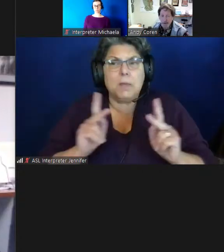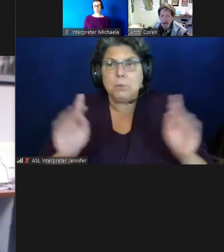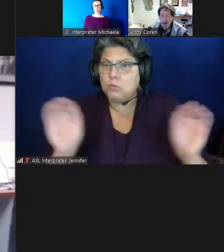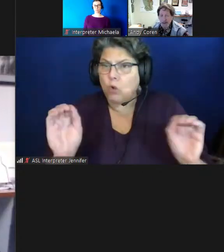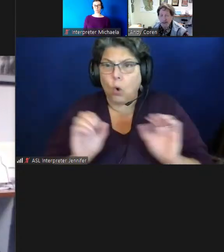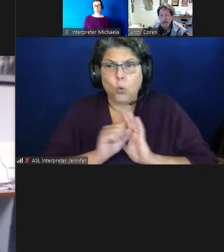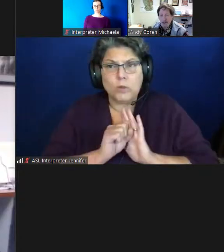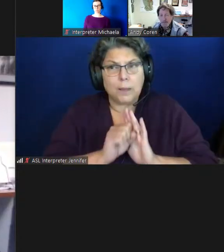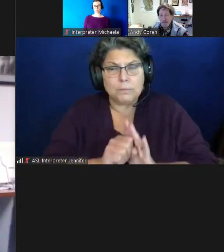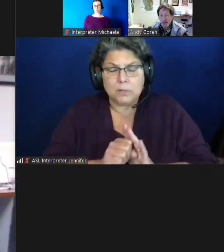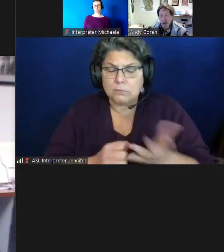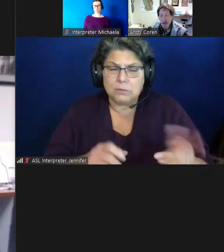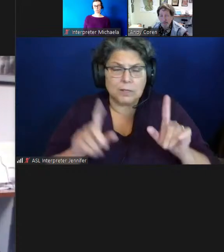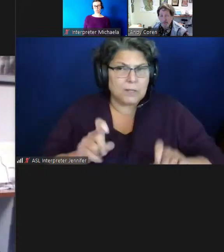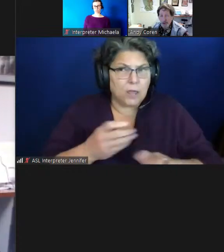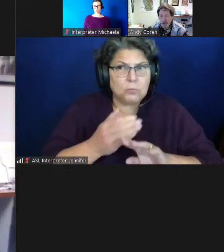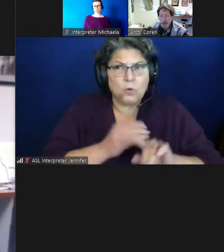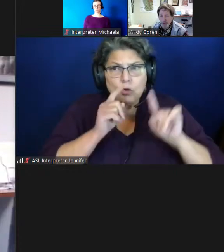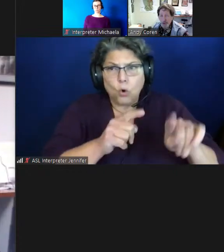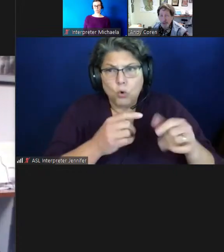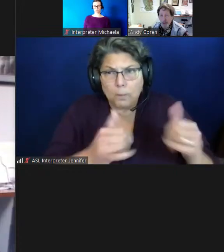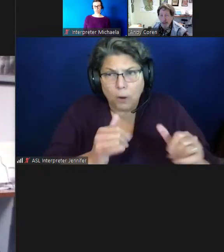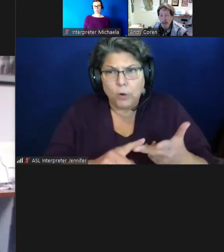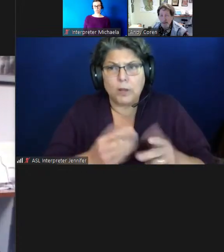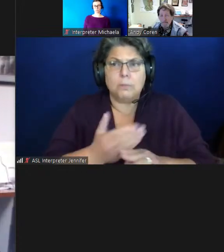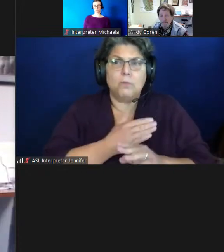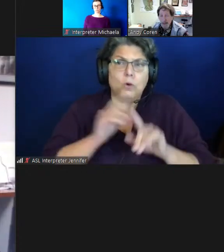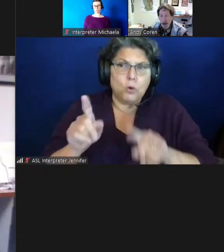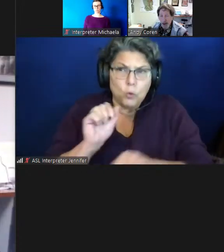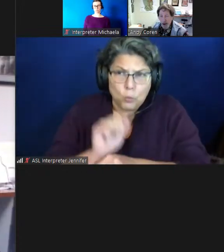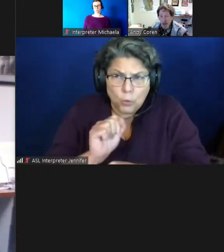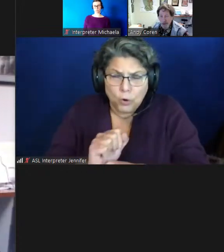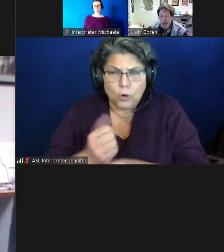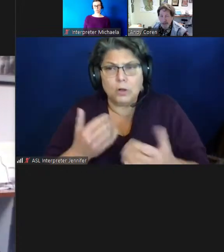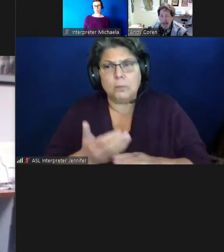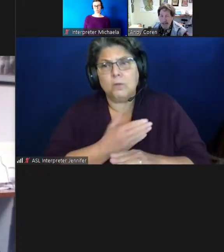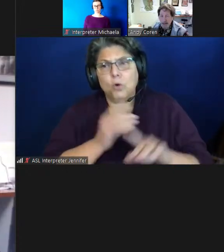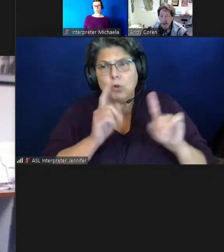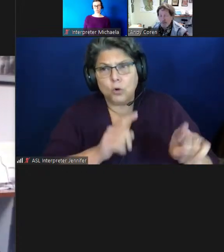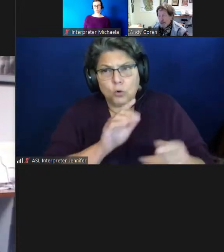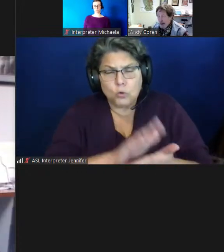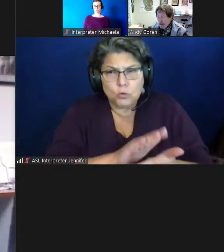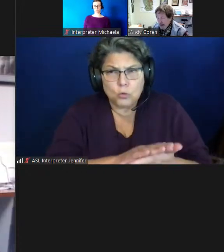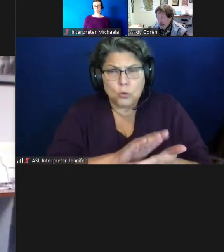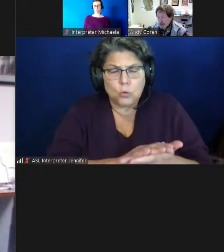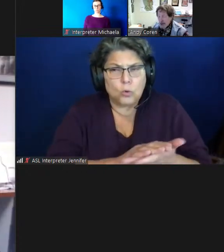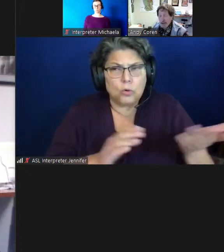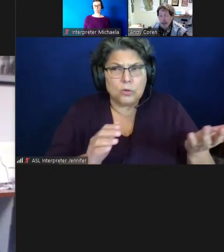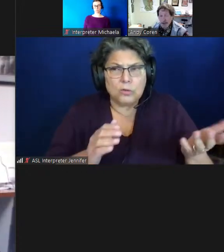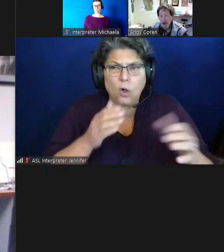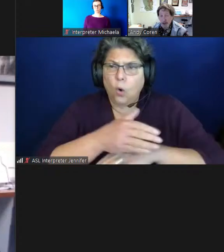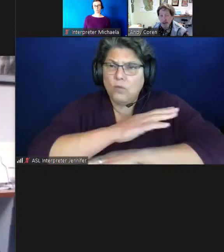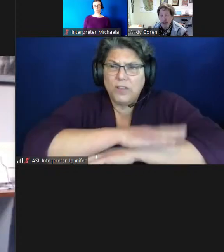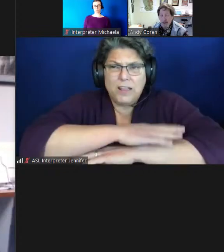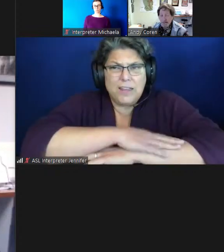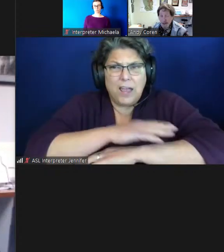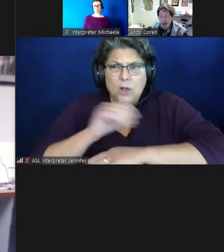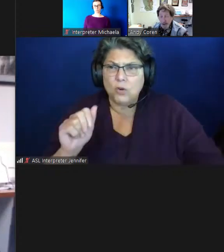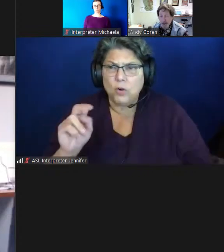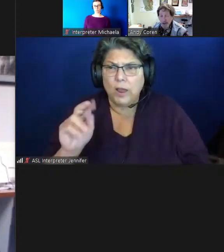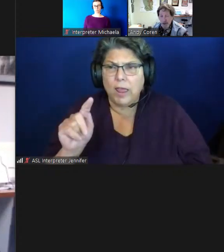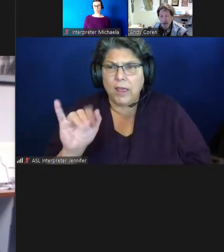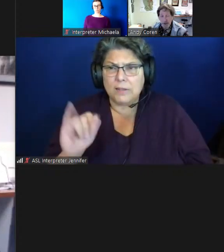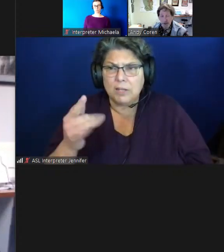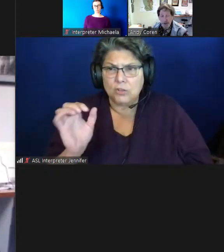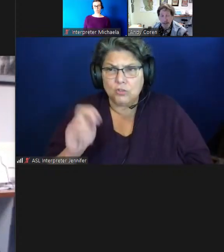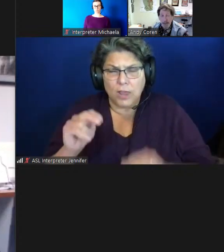before parties, before work, before school. OTC and over-the-counter antigen tests are good.